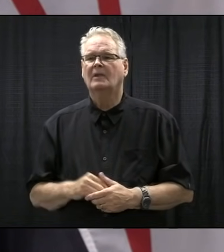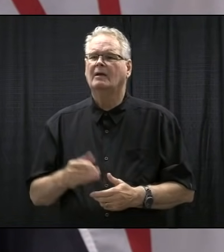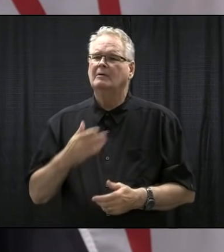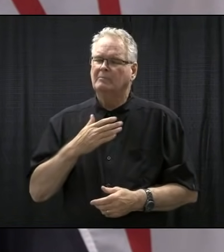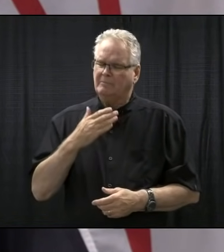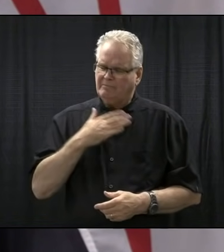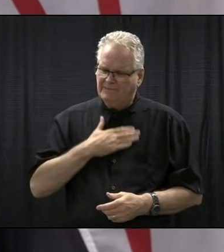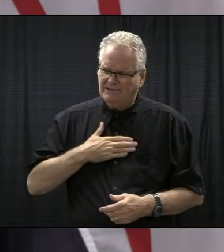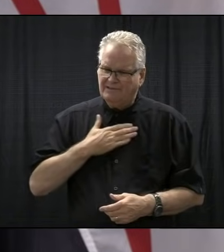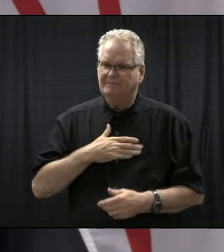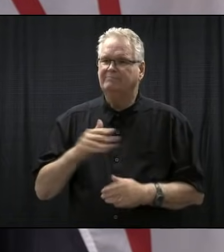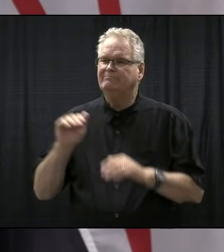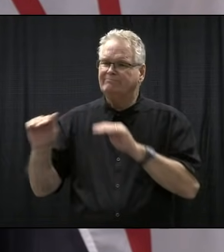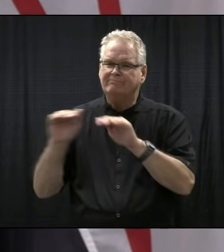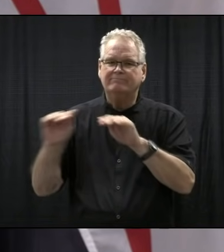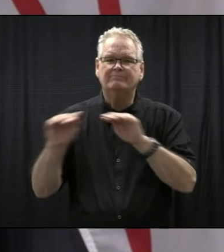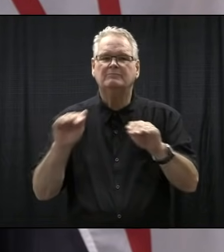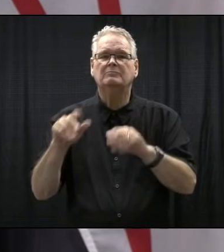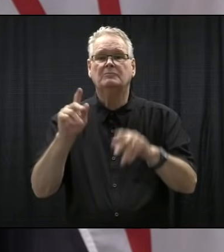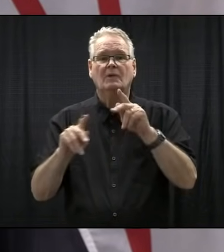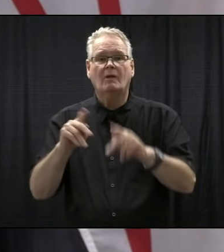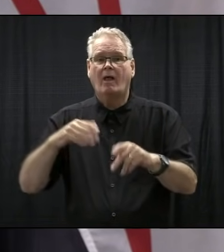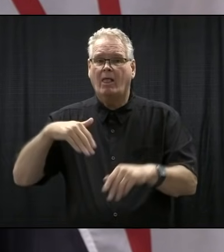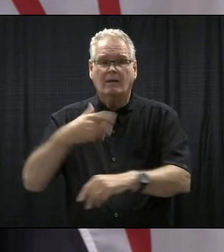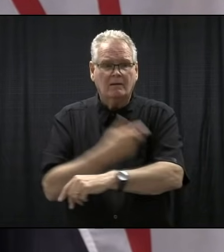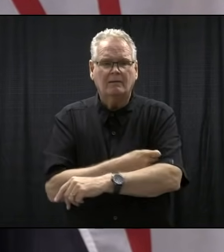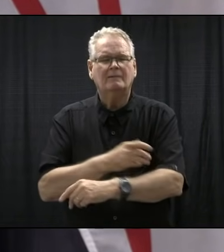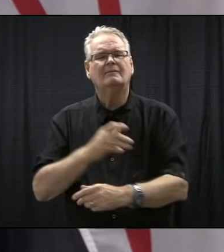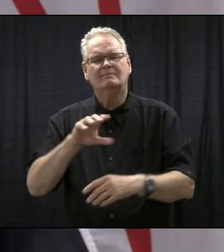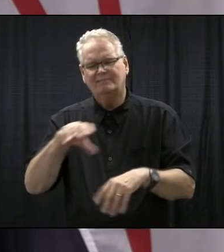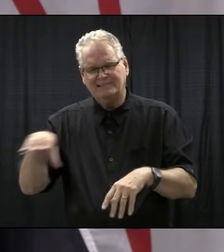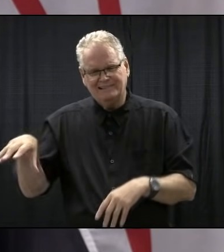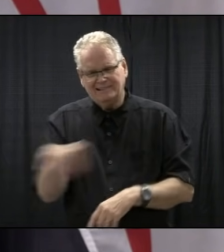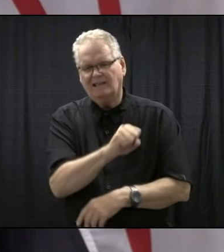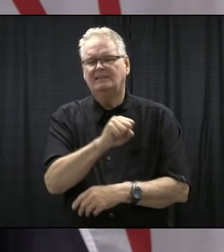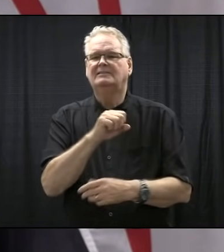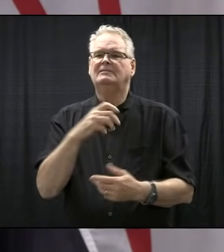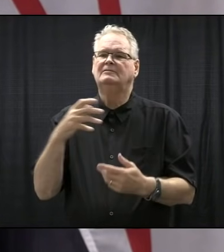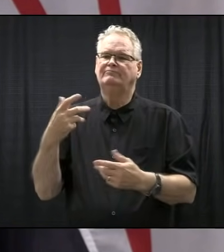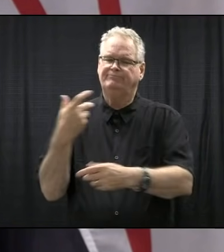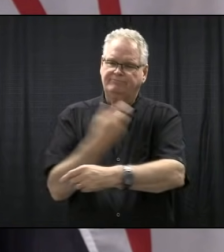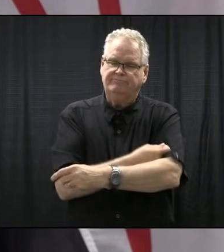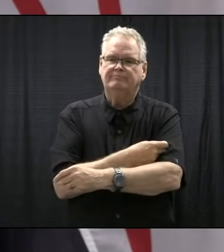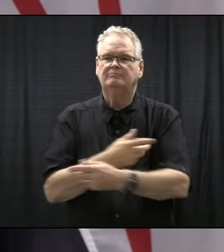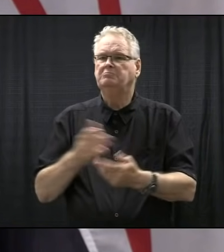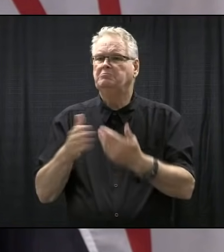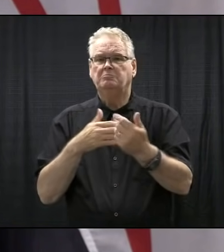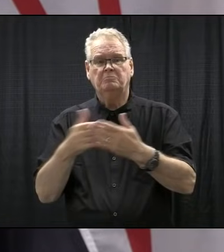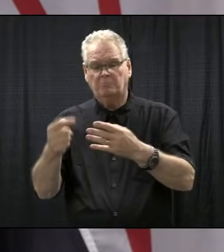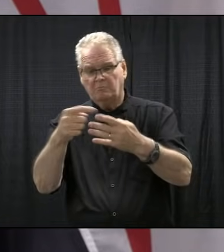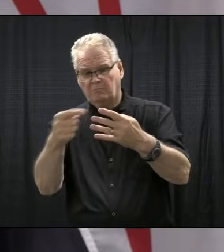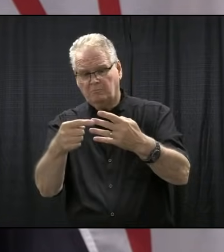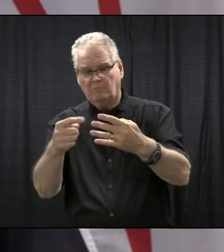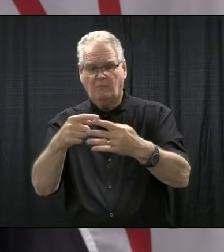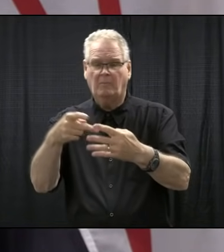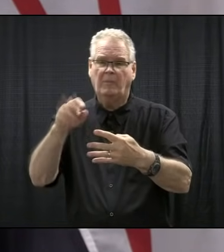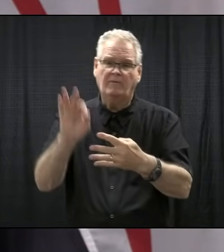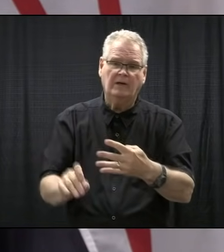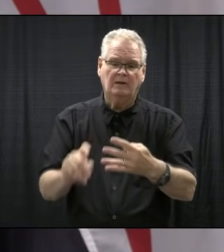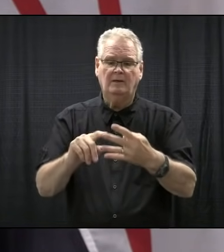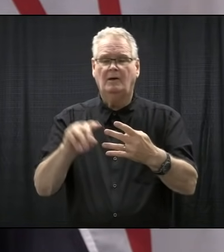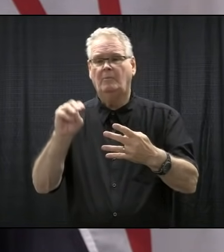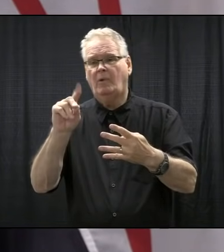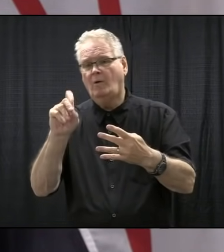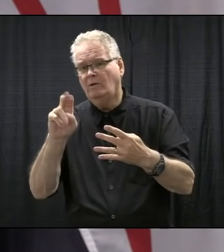do to protect your loved ones and your community. From the beginning, this has been about working together and looking out for each other, and